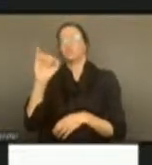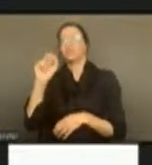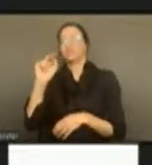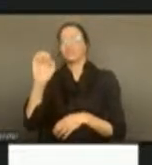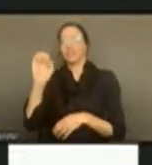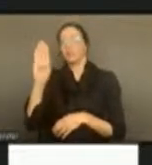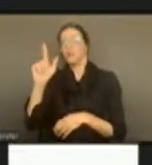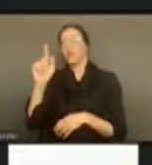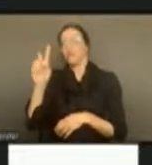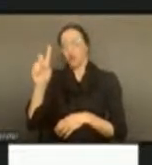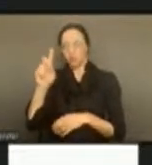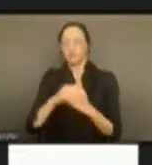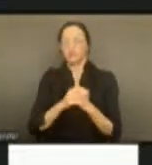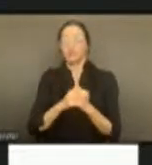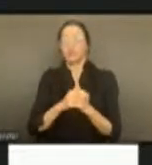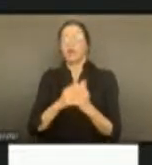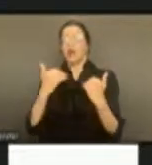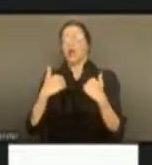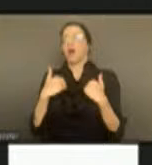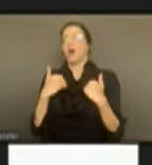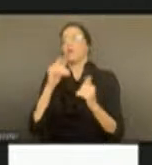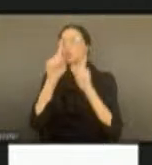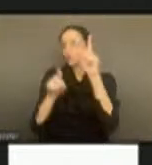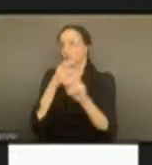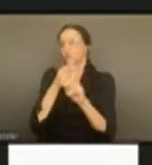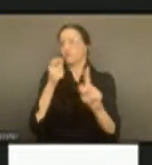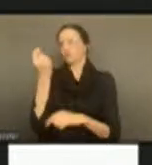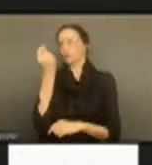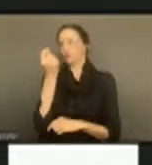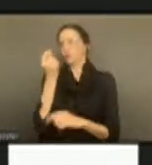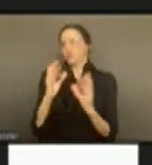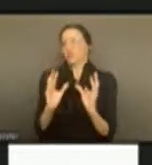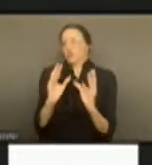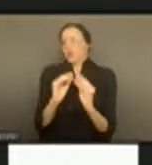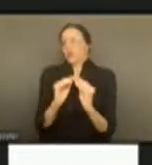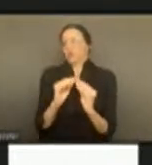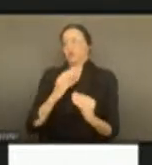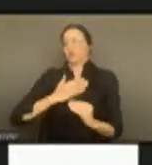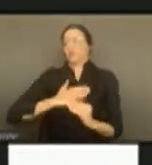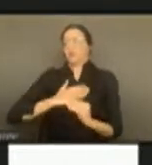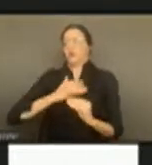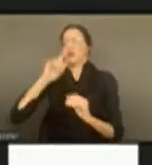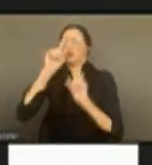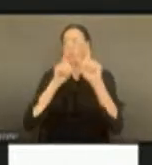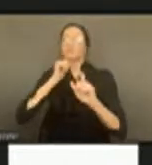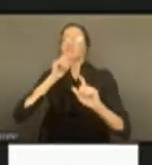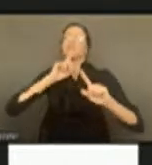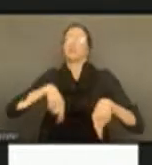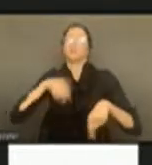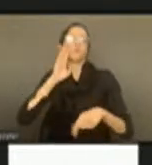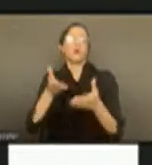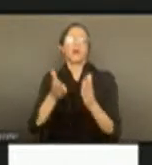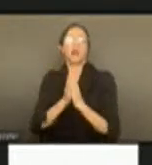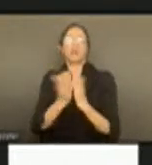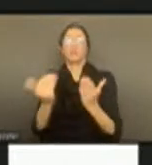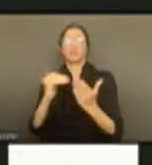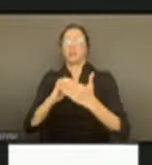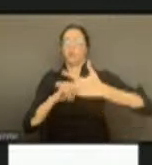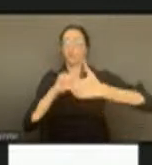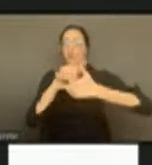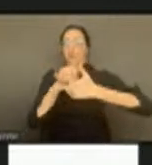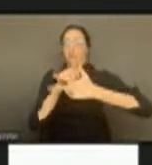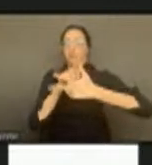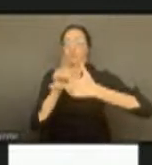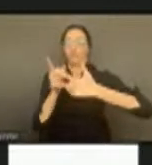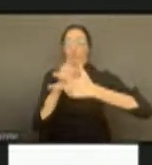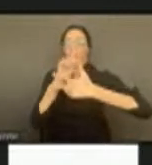questions on the call on Tuesday weren't answered, so I'm going to ask them again. I have 3 questions today. My first question is, how are